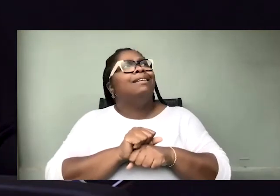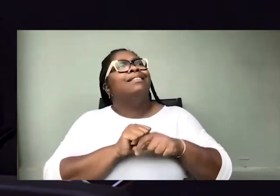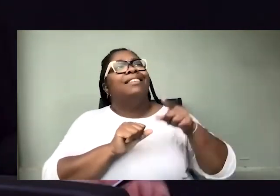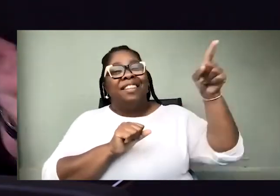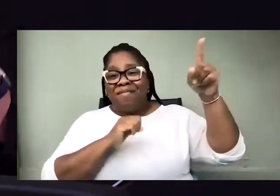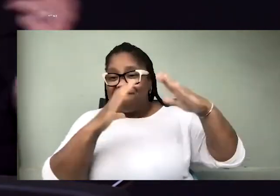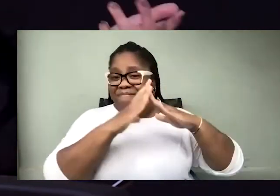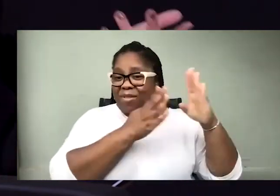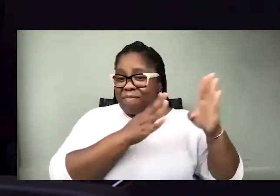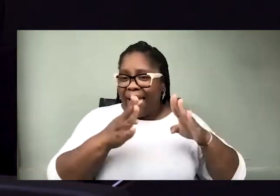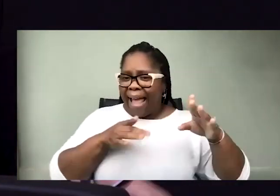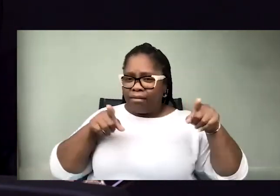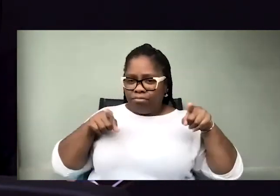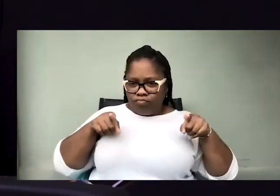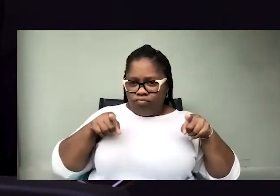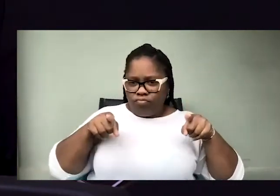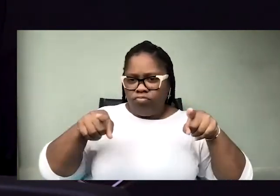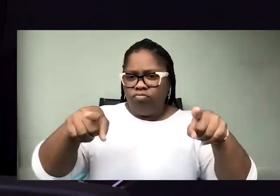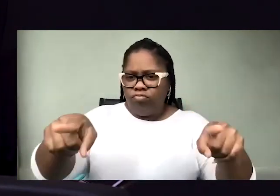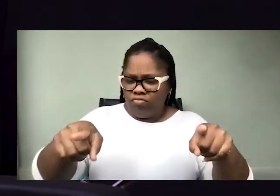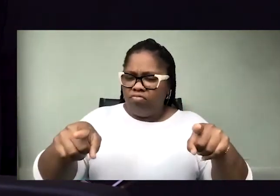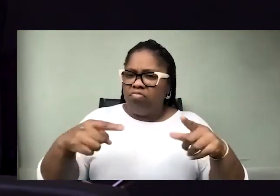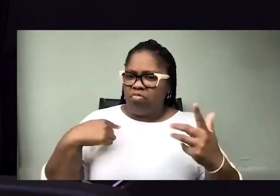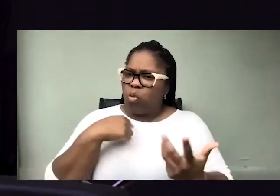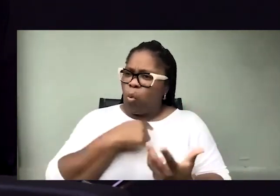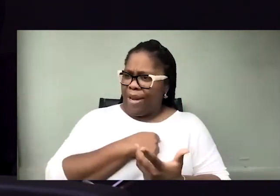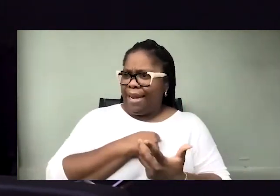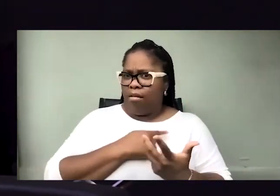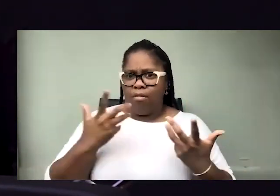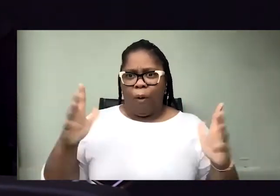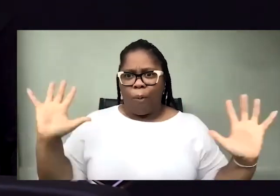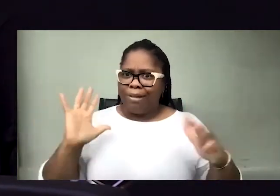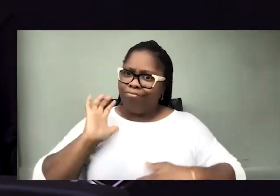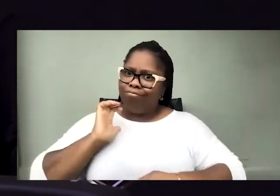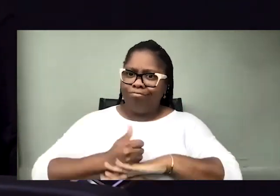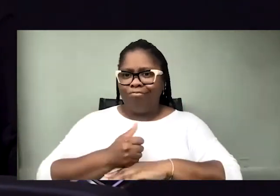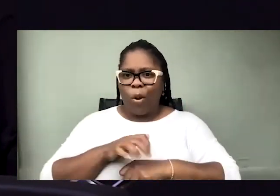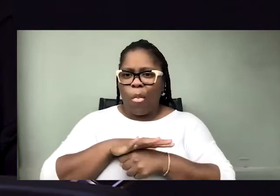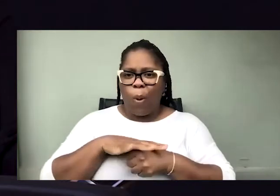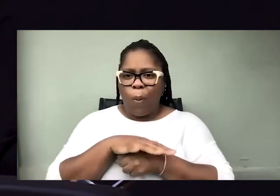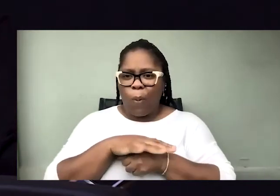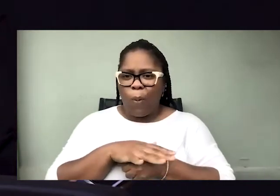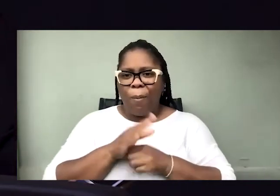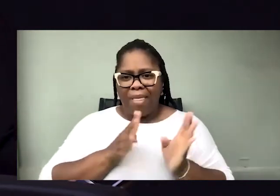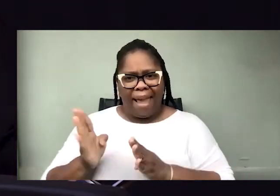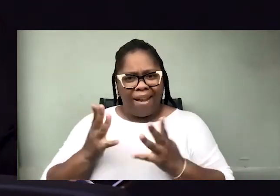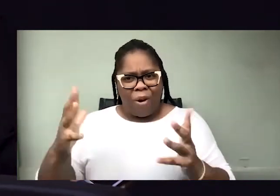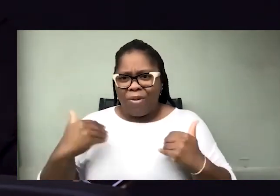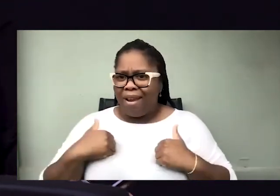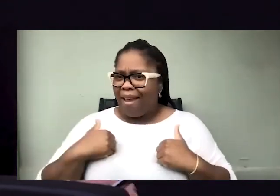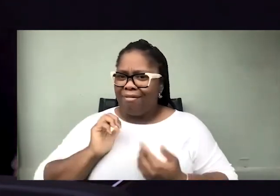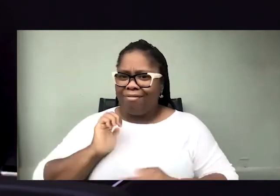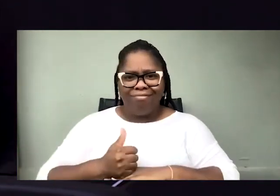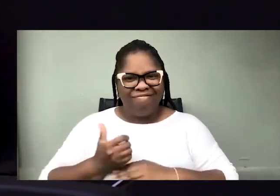plan, which puts us, I think, kind of ahead of the curve. We kind of have our own local playbook already underway. And so sitting